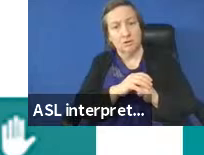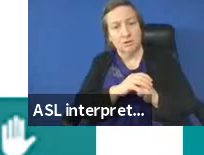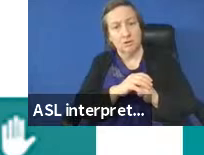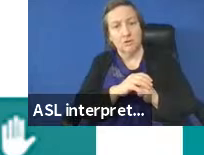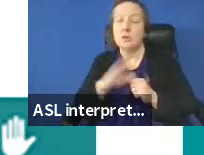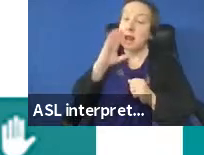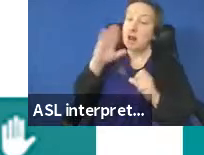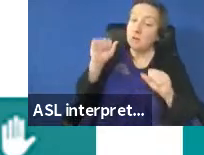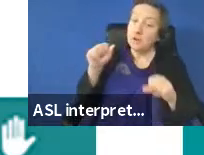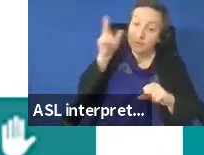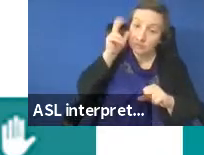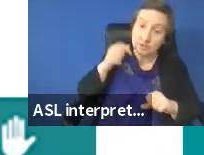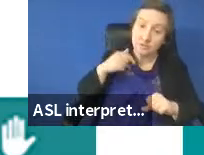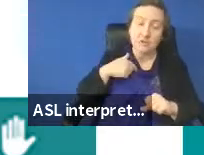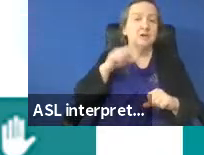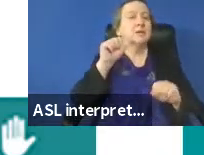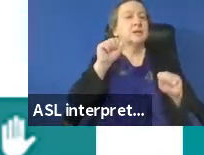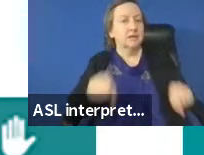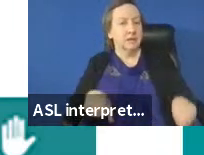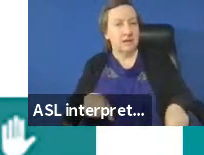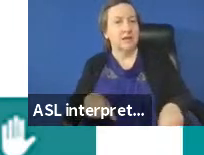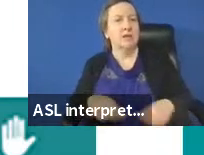Hi, can you hear me? Yeah, yes, we can.